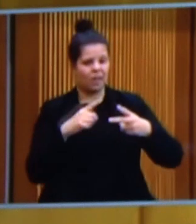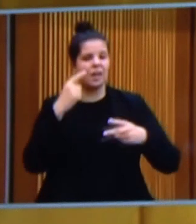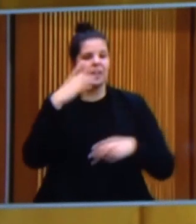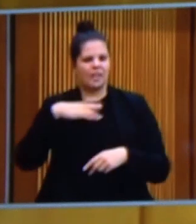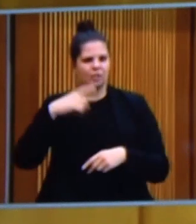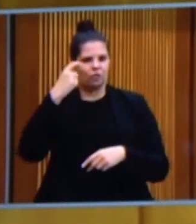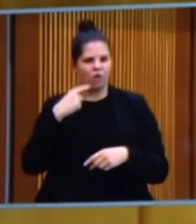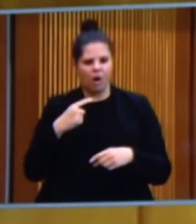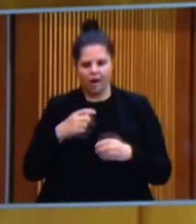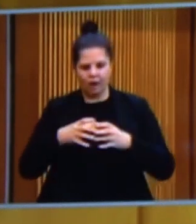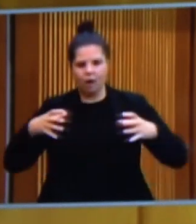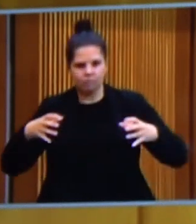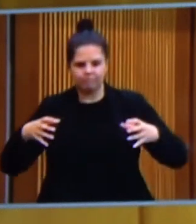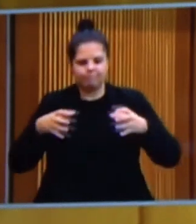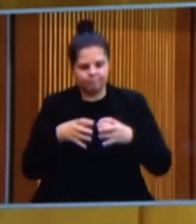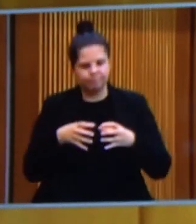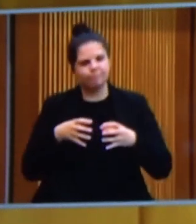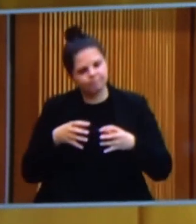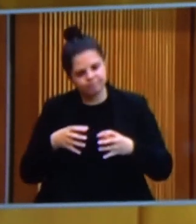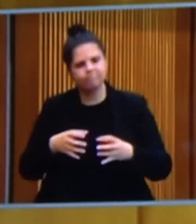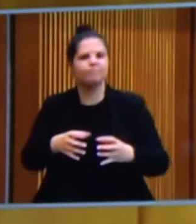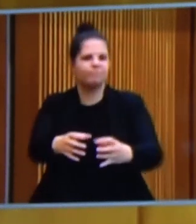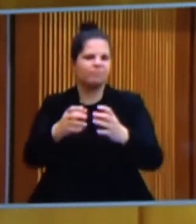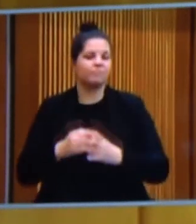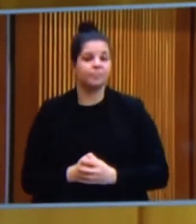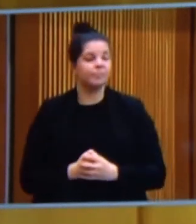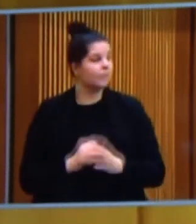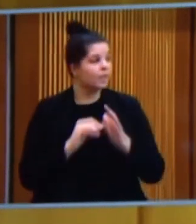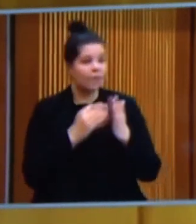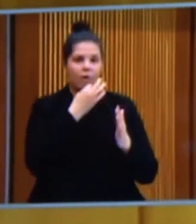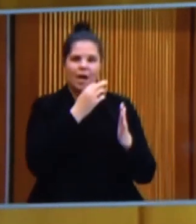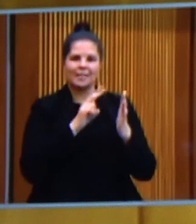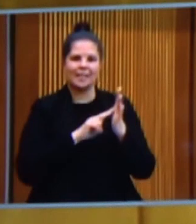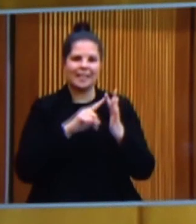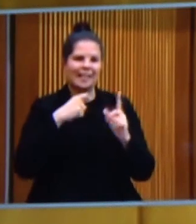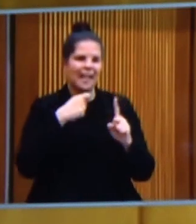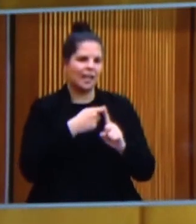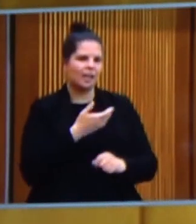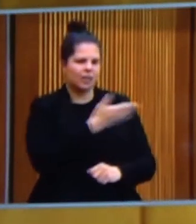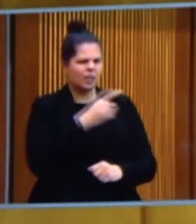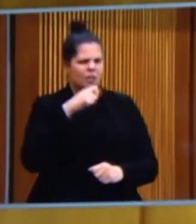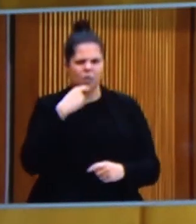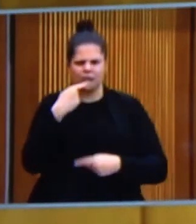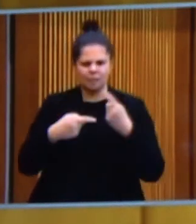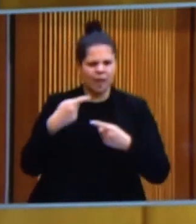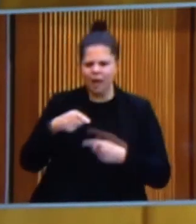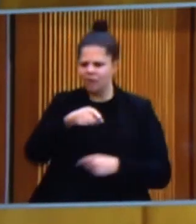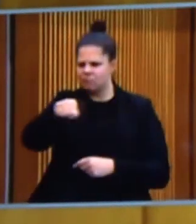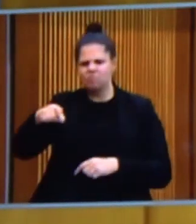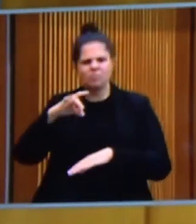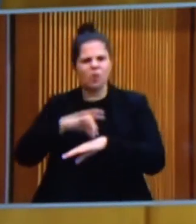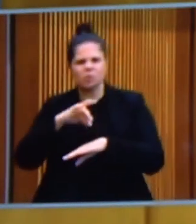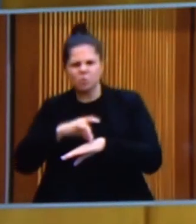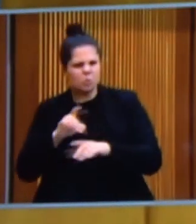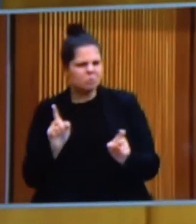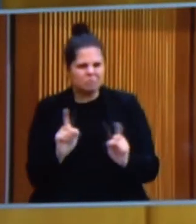as Australians know, the process of flattening the curve. I might ask Nick Coatsworth to talk about what this means for capacity in our hospitals, but